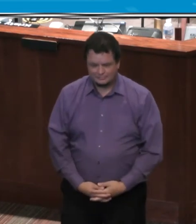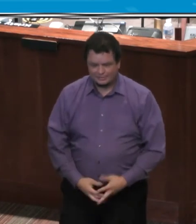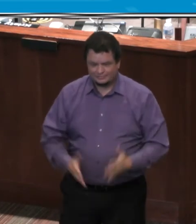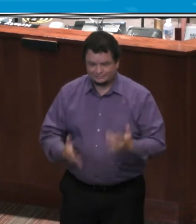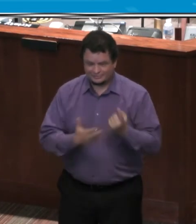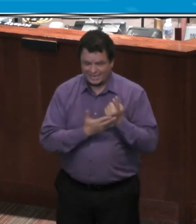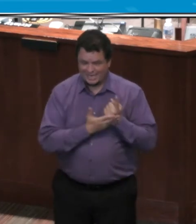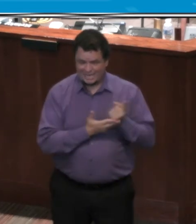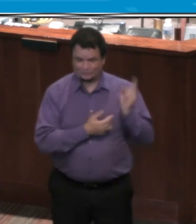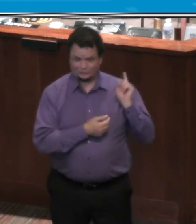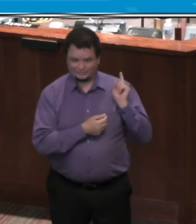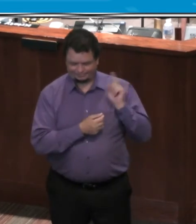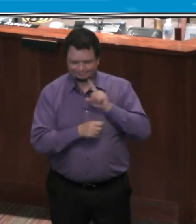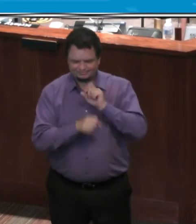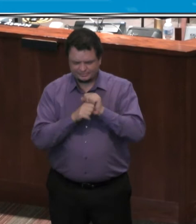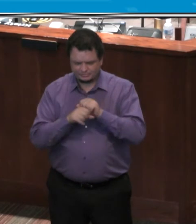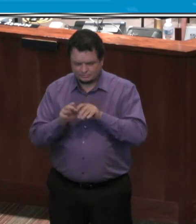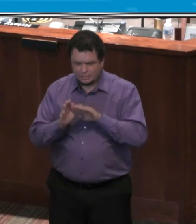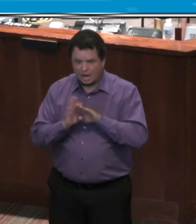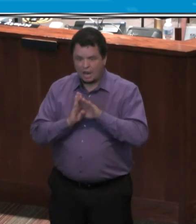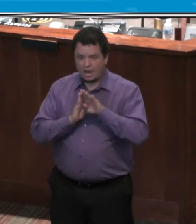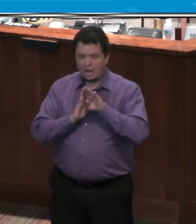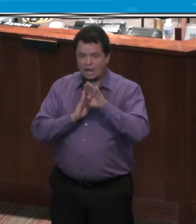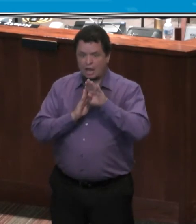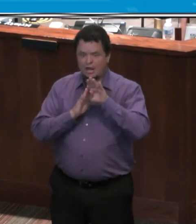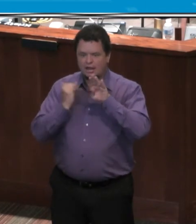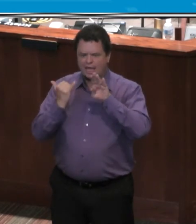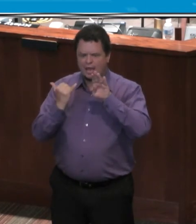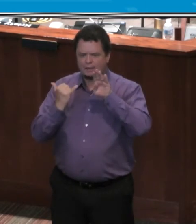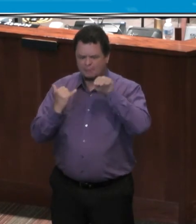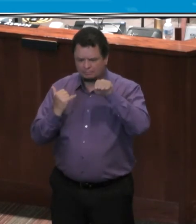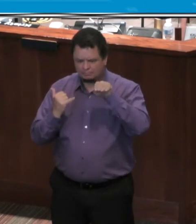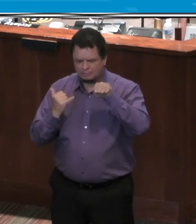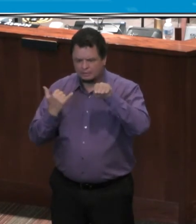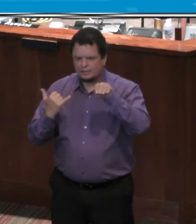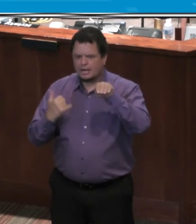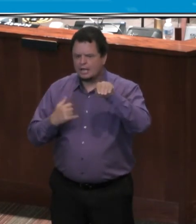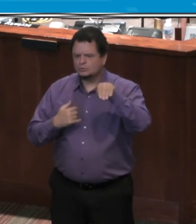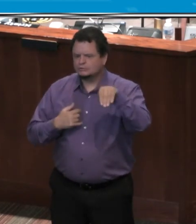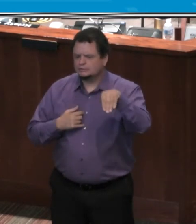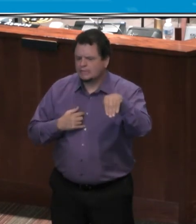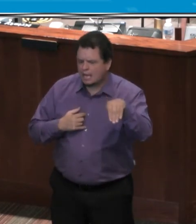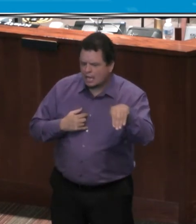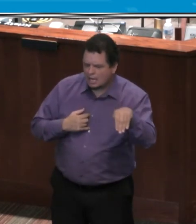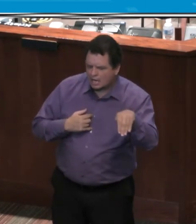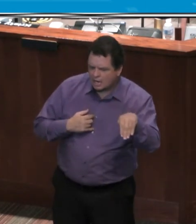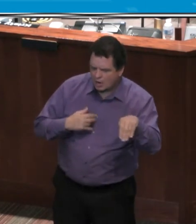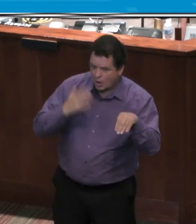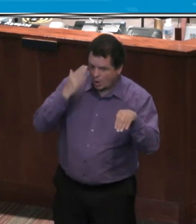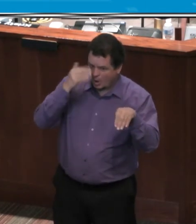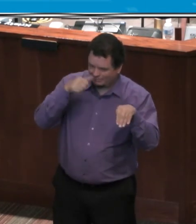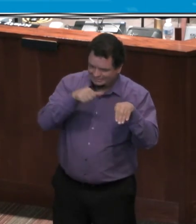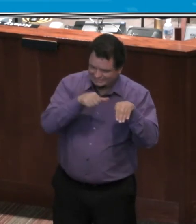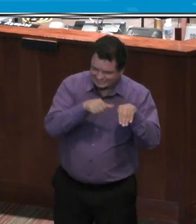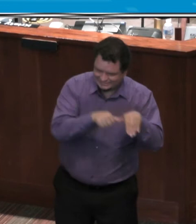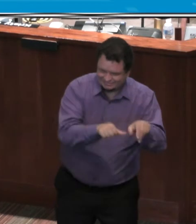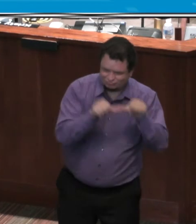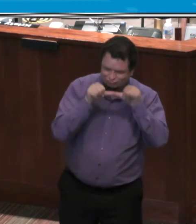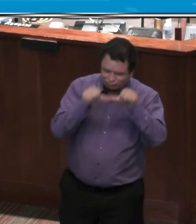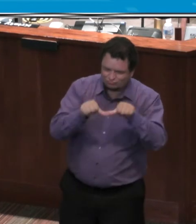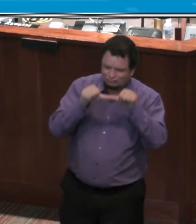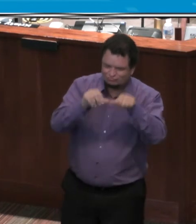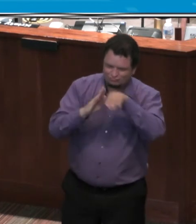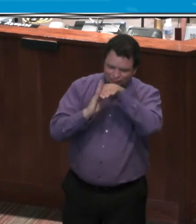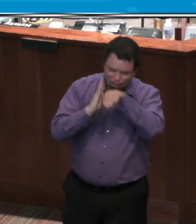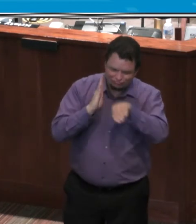down. We were very high, now we're actually high, and we're moving downward. We continue to move downward. So that's pretty fantastic news. And again,